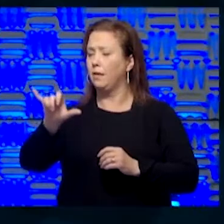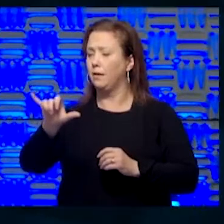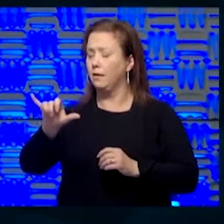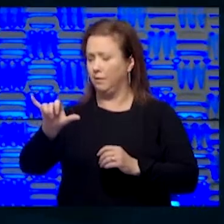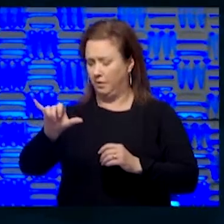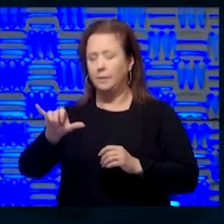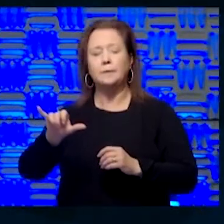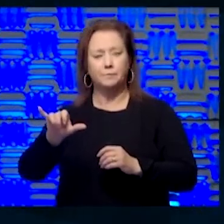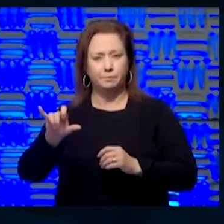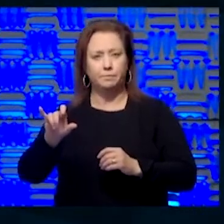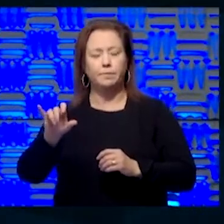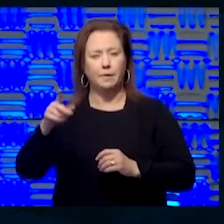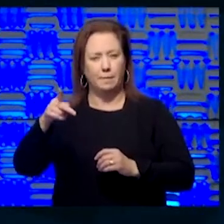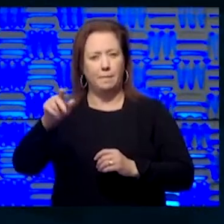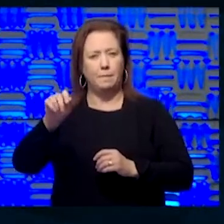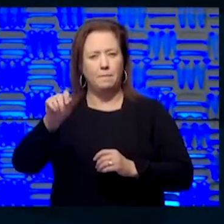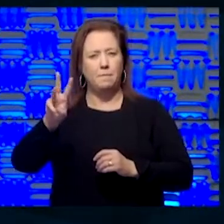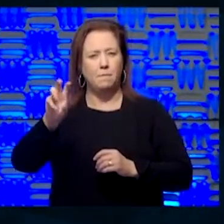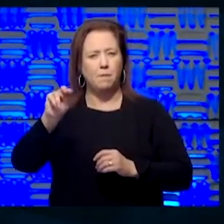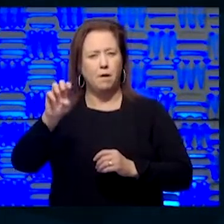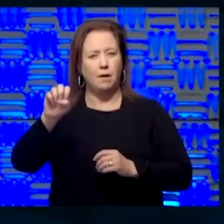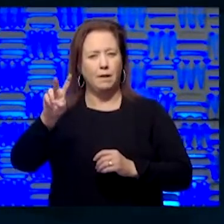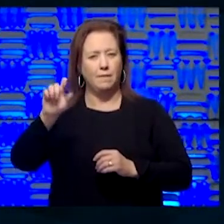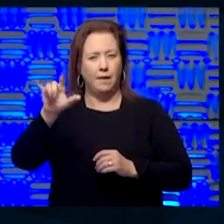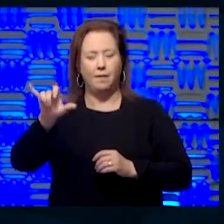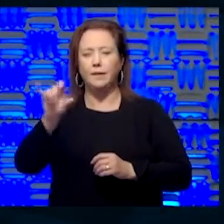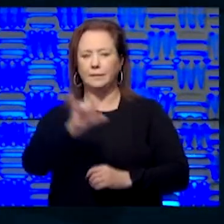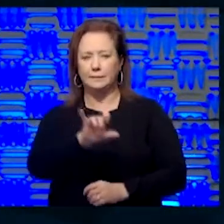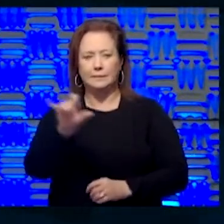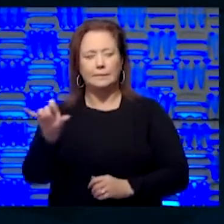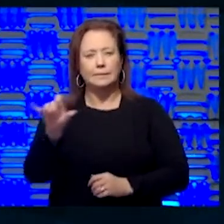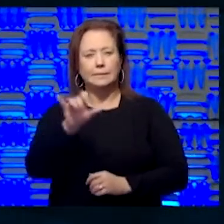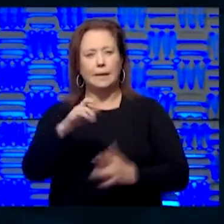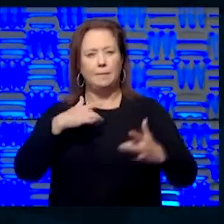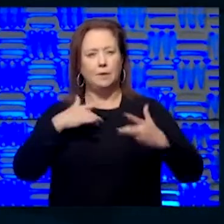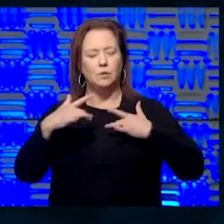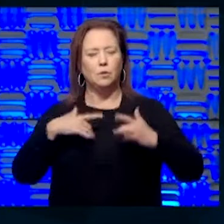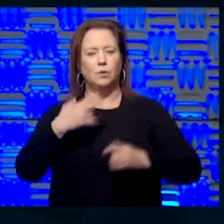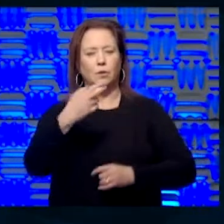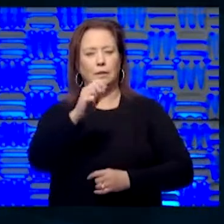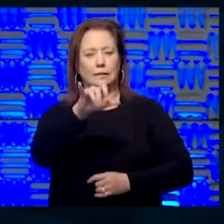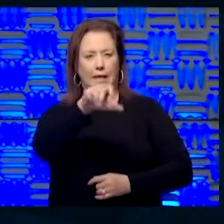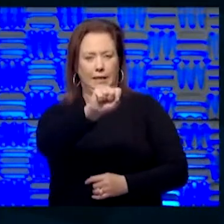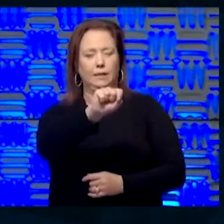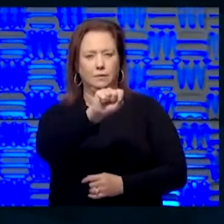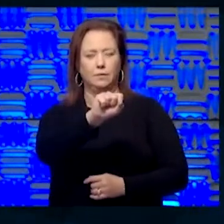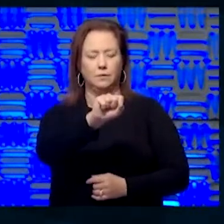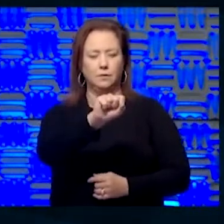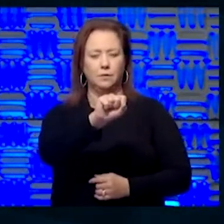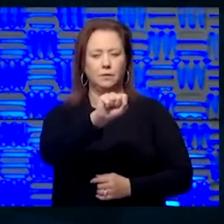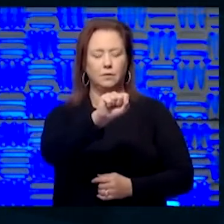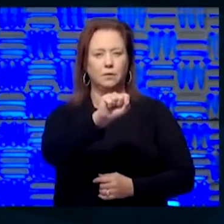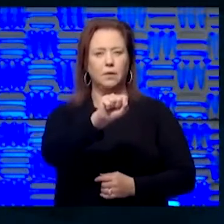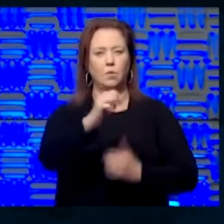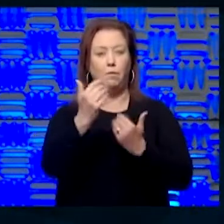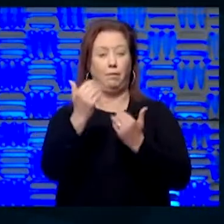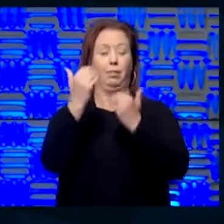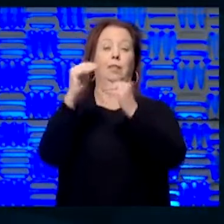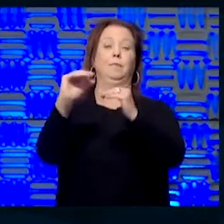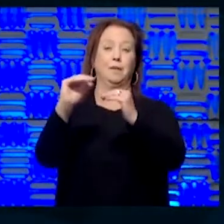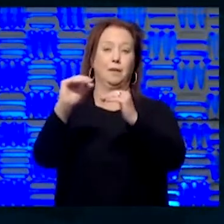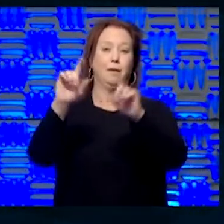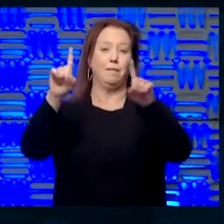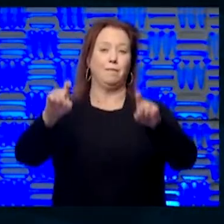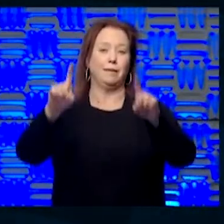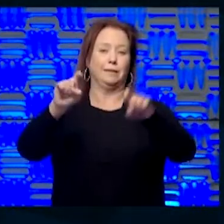We've been doing pretty good at Pawnee Valley. We share the same concerns Hayes does. Is that we are very limited in our